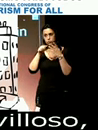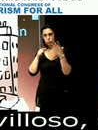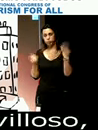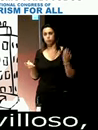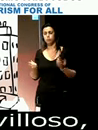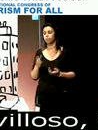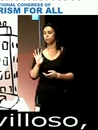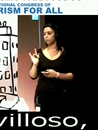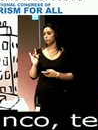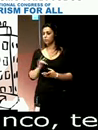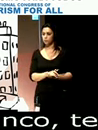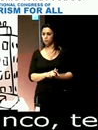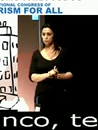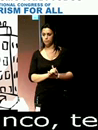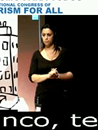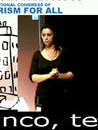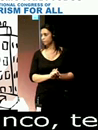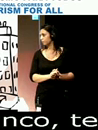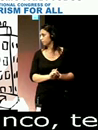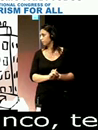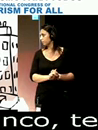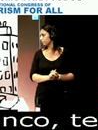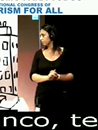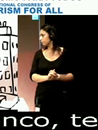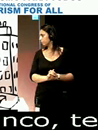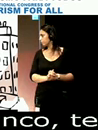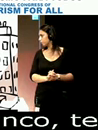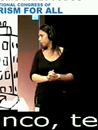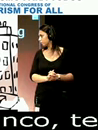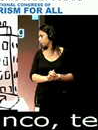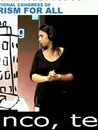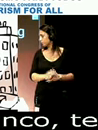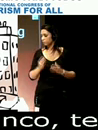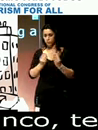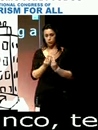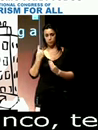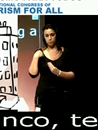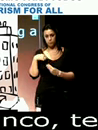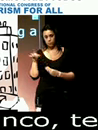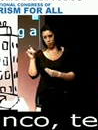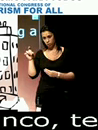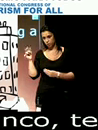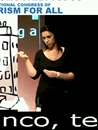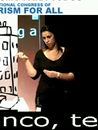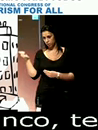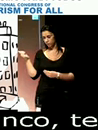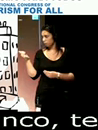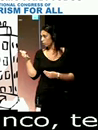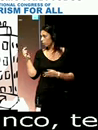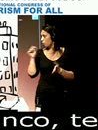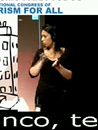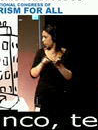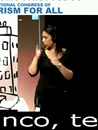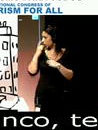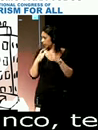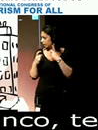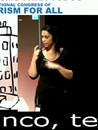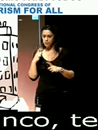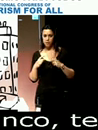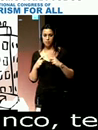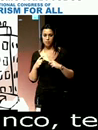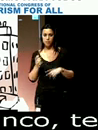sticking a transponder at the point of interest, and you can orientate yourself, you find your room